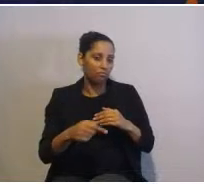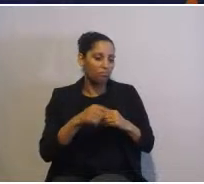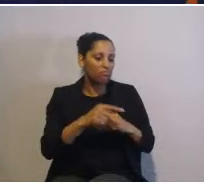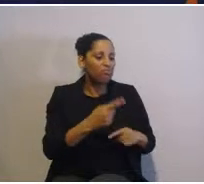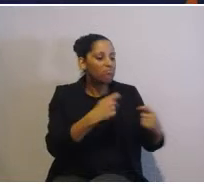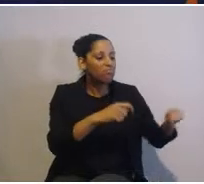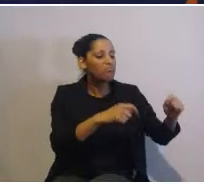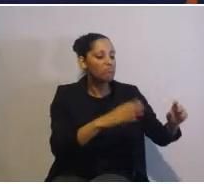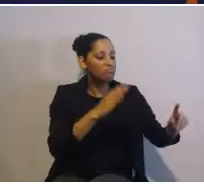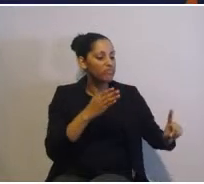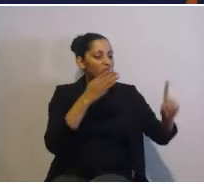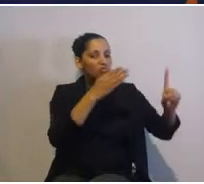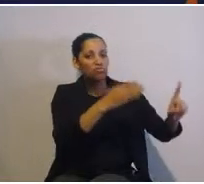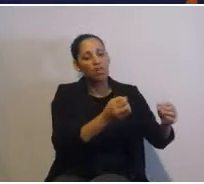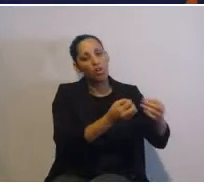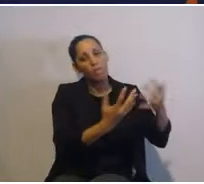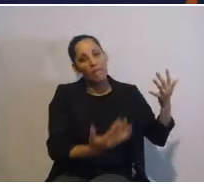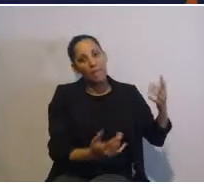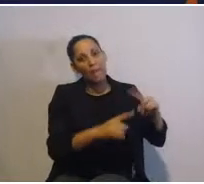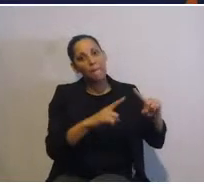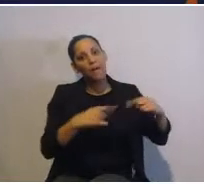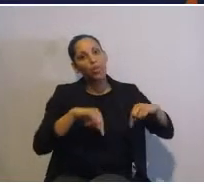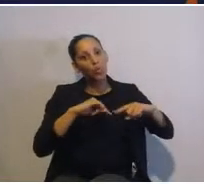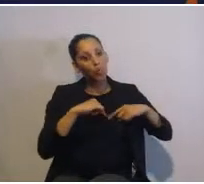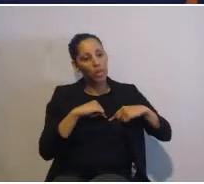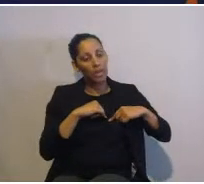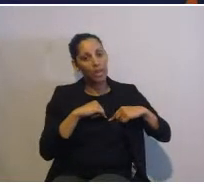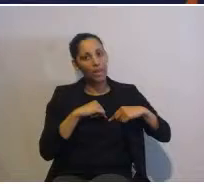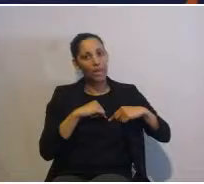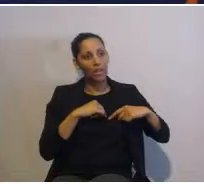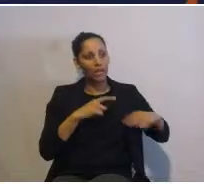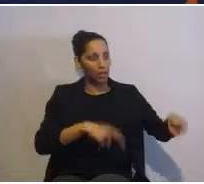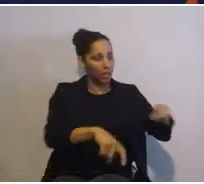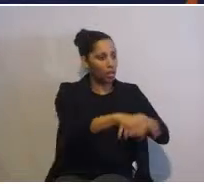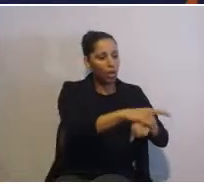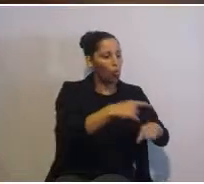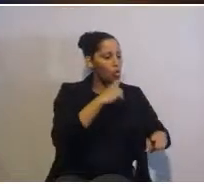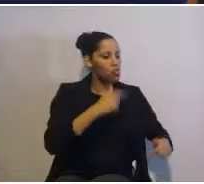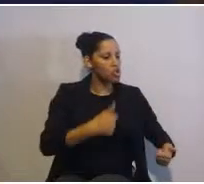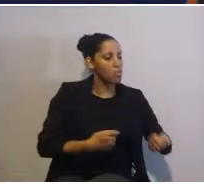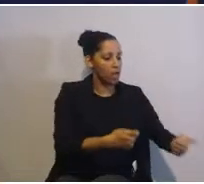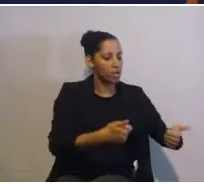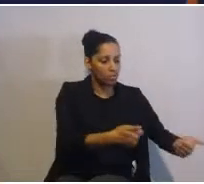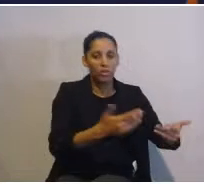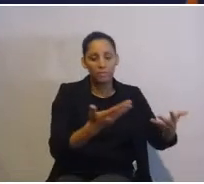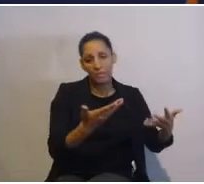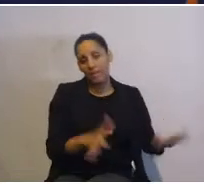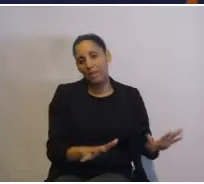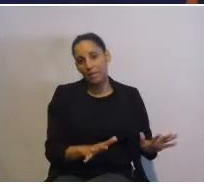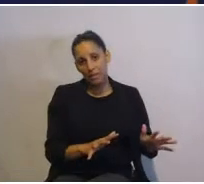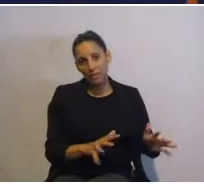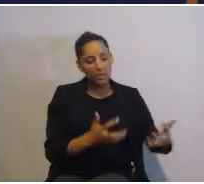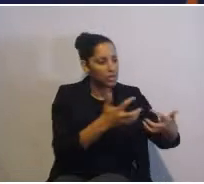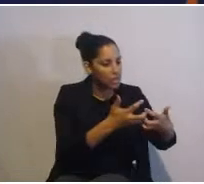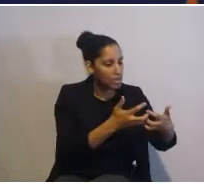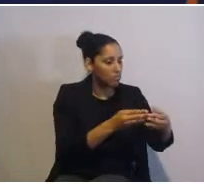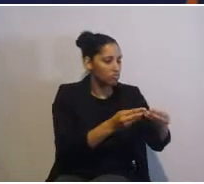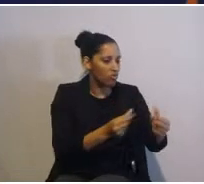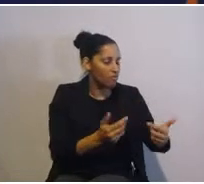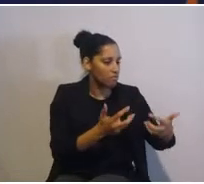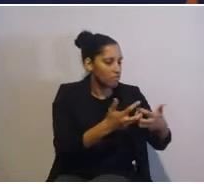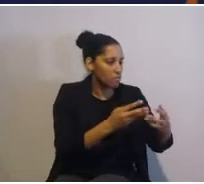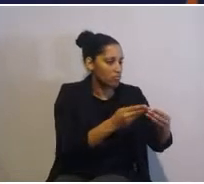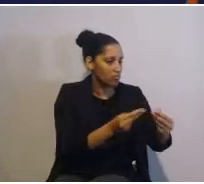are a bit in a responsive kind of a situation, but we wish that, and also it is iterative, as